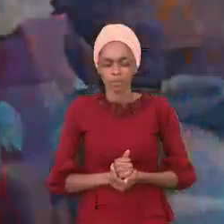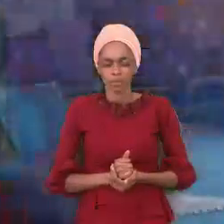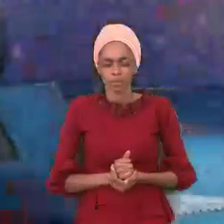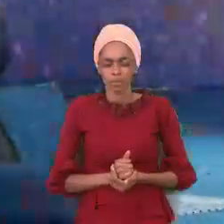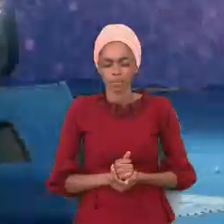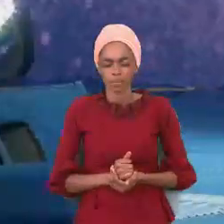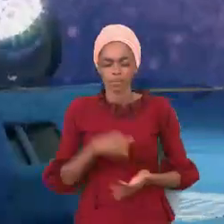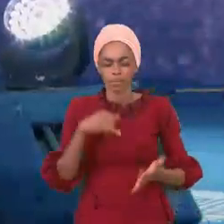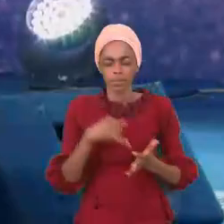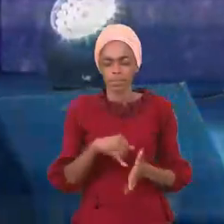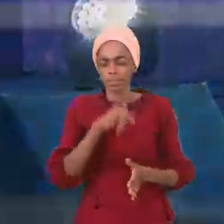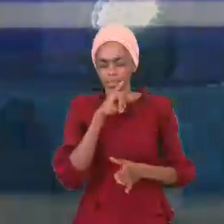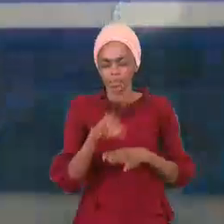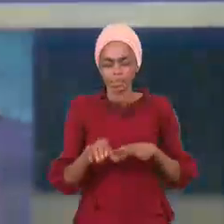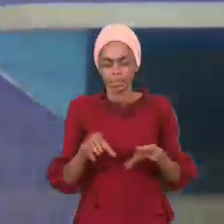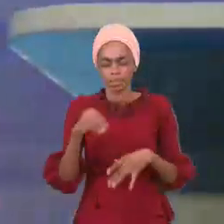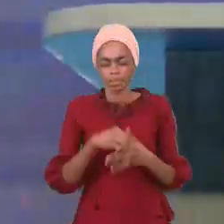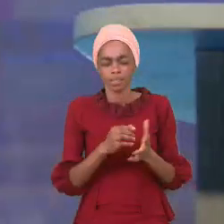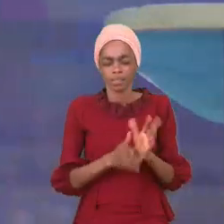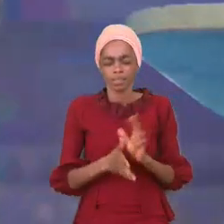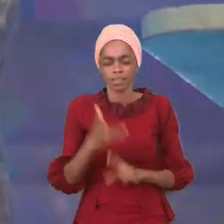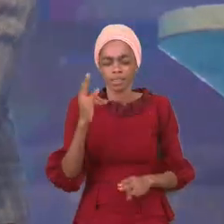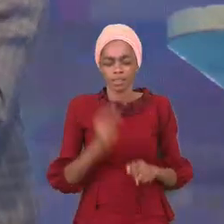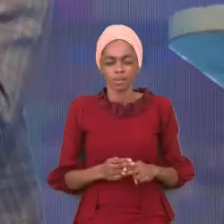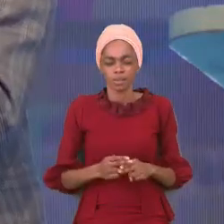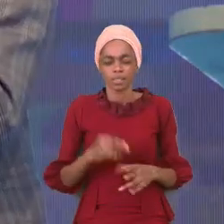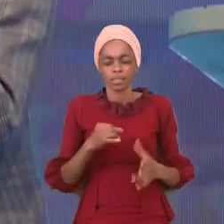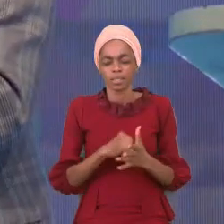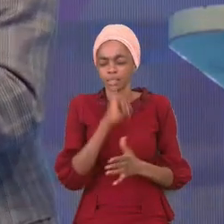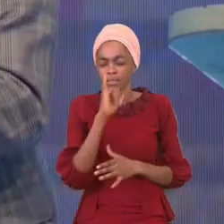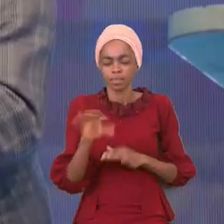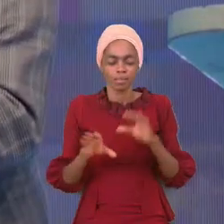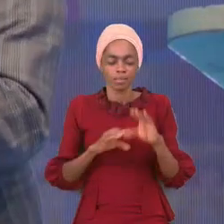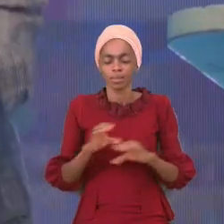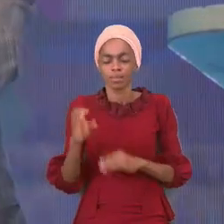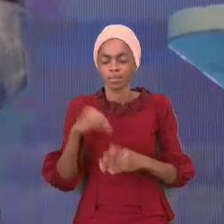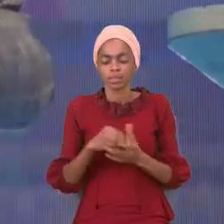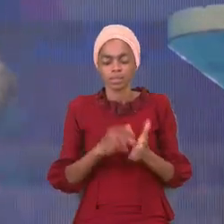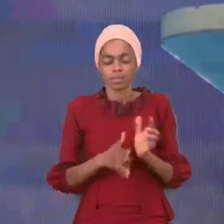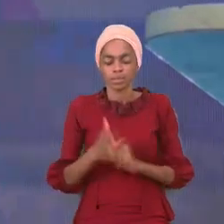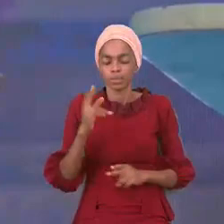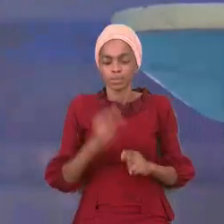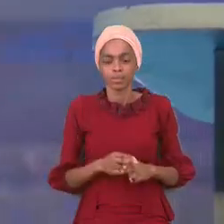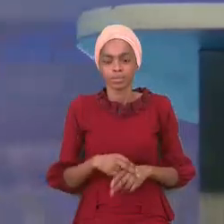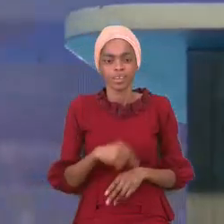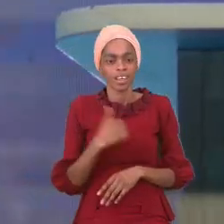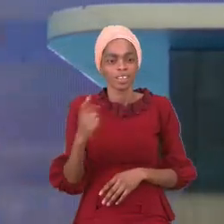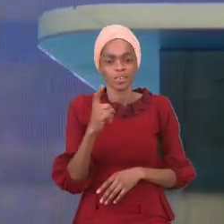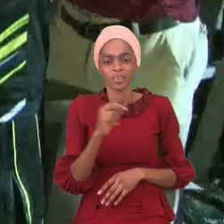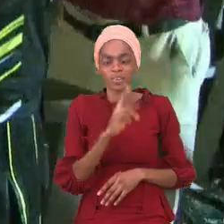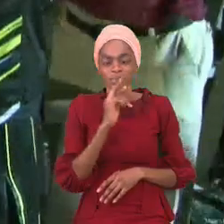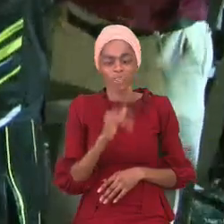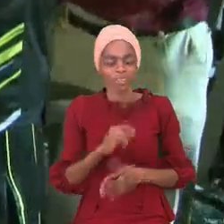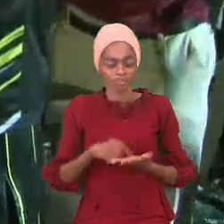It is done. It is done. Anywhere you are, check up yourself